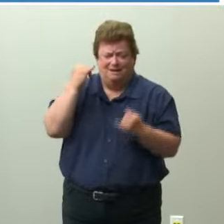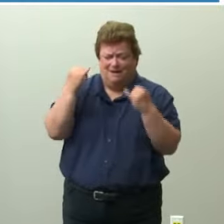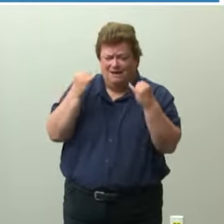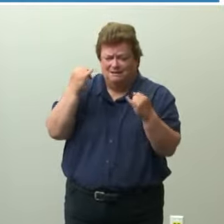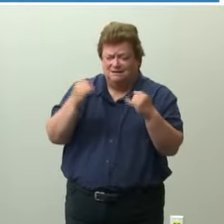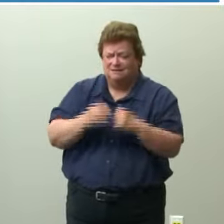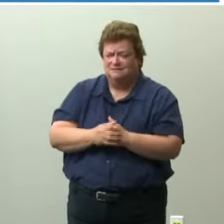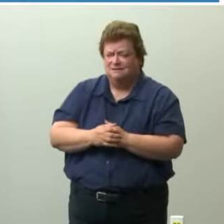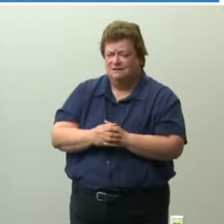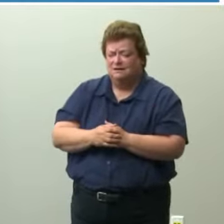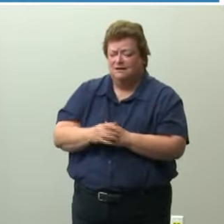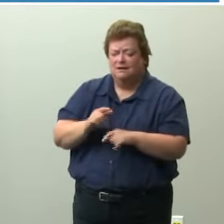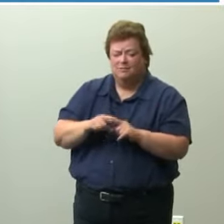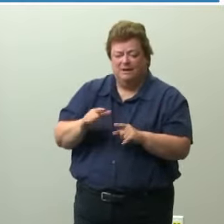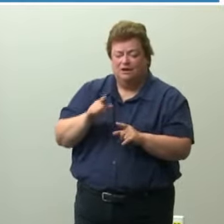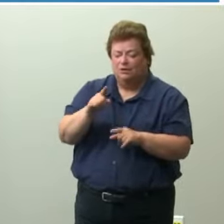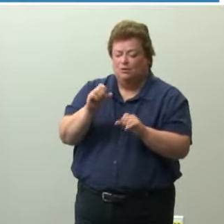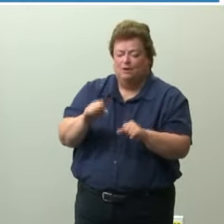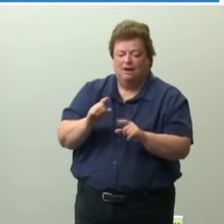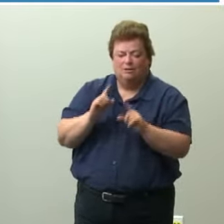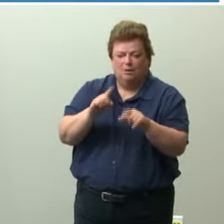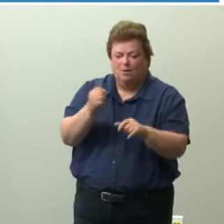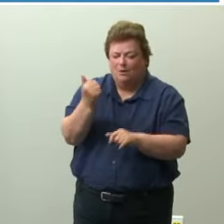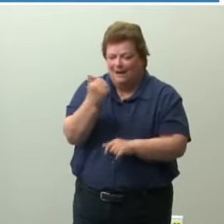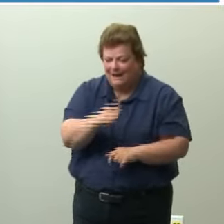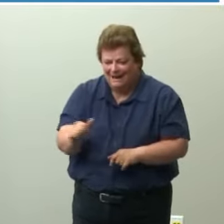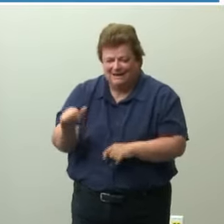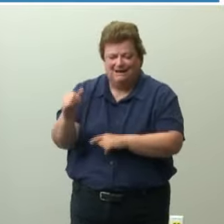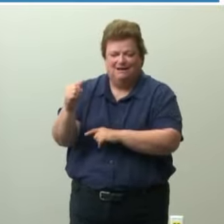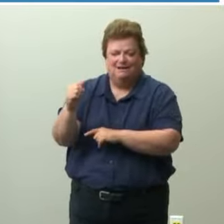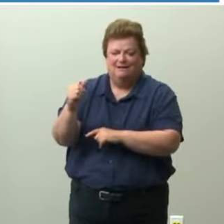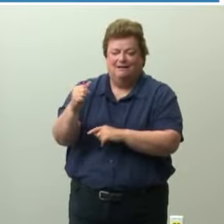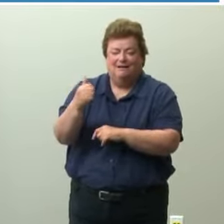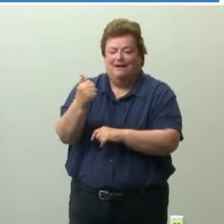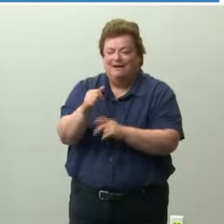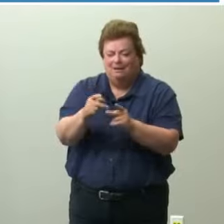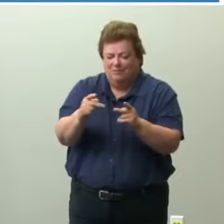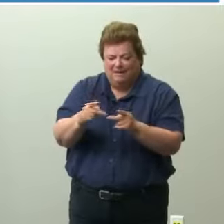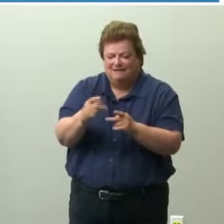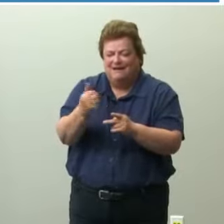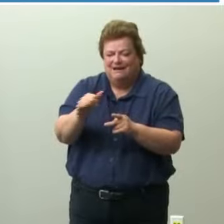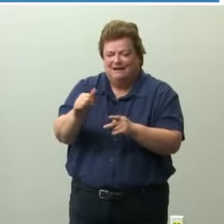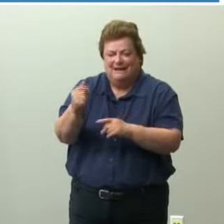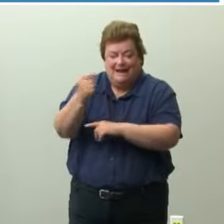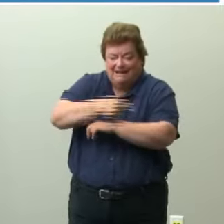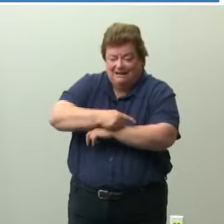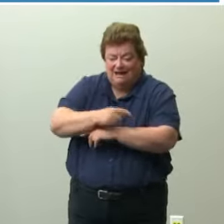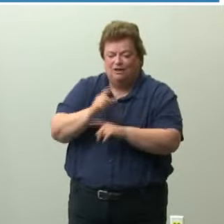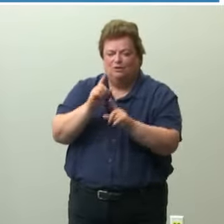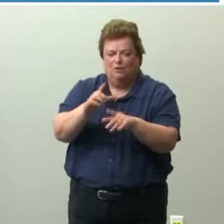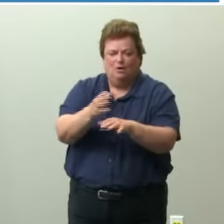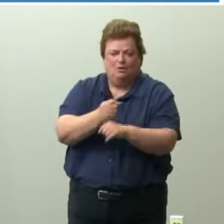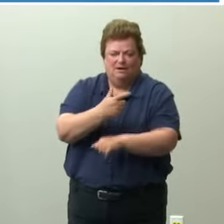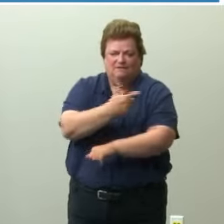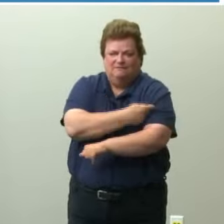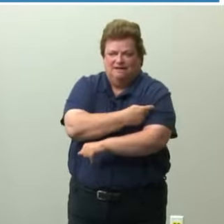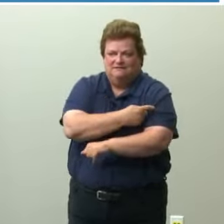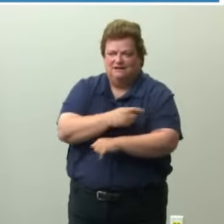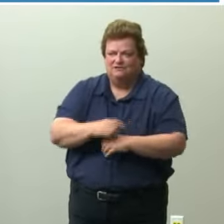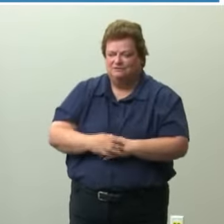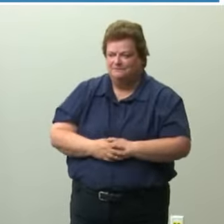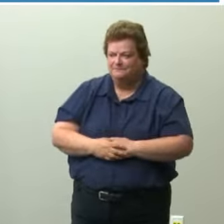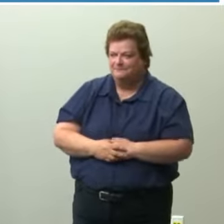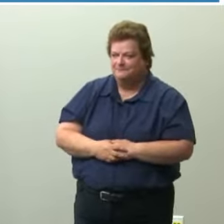people you can go every day to multiple places in our community to get vaccinated now.